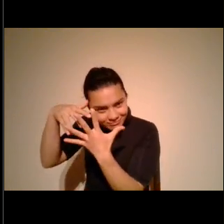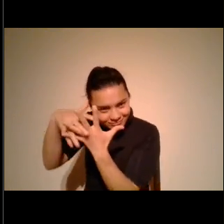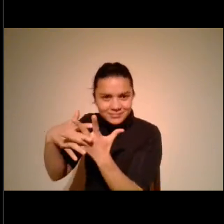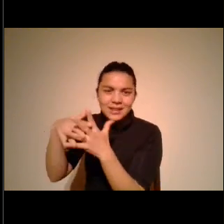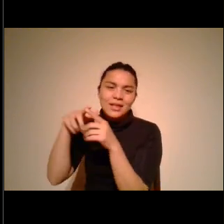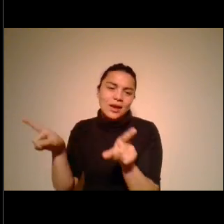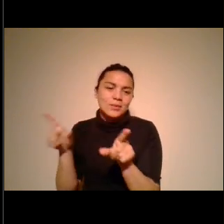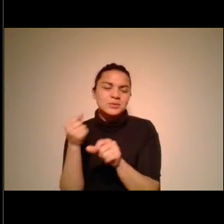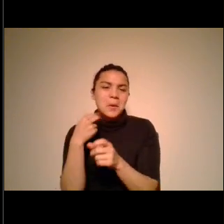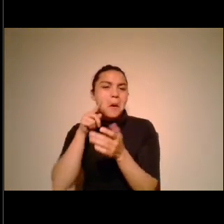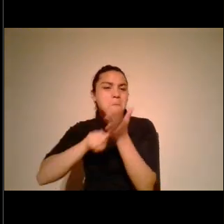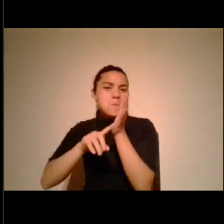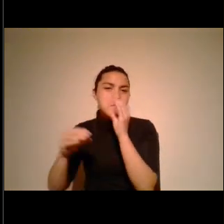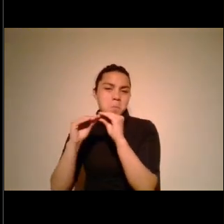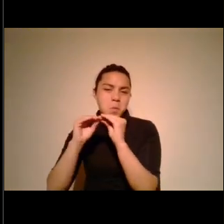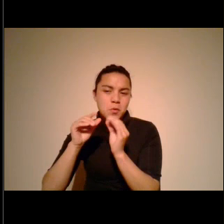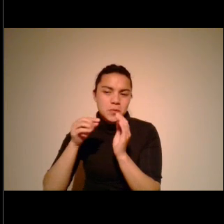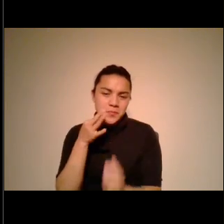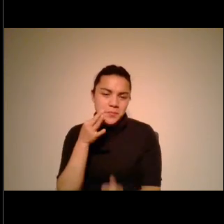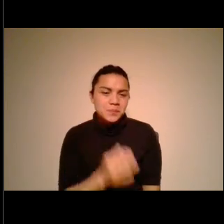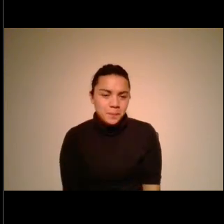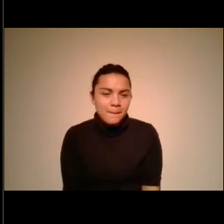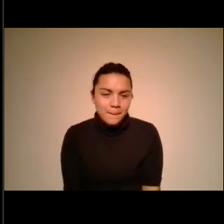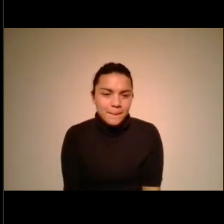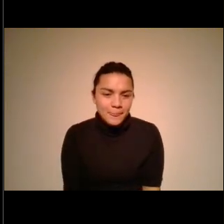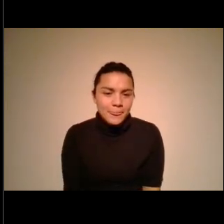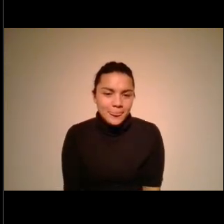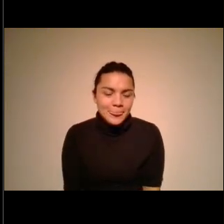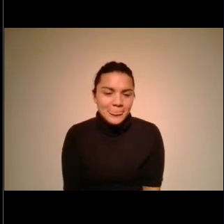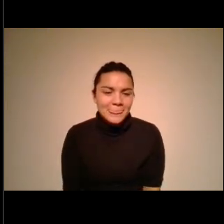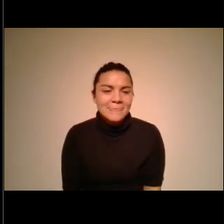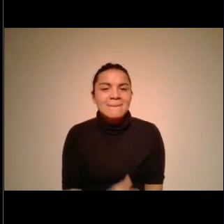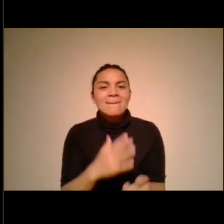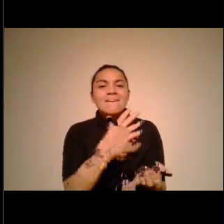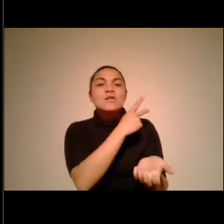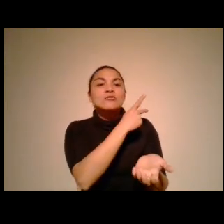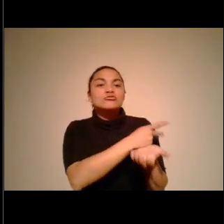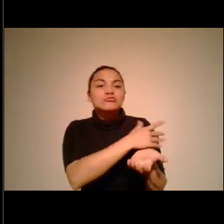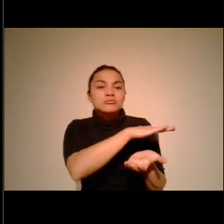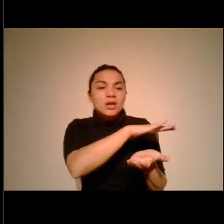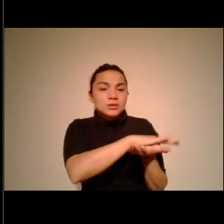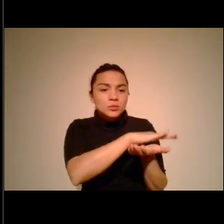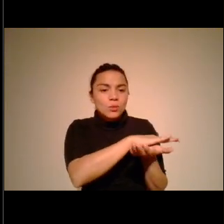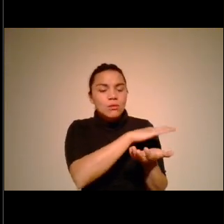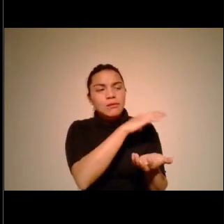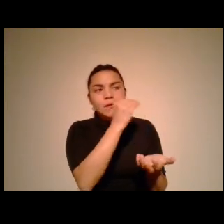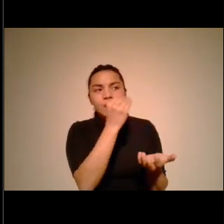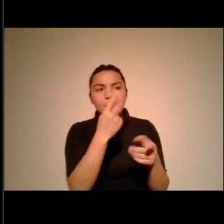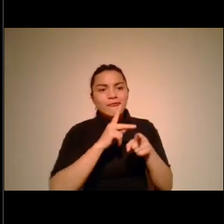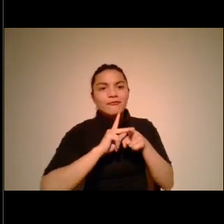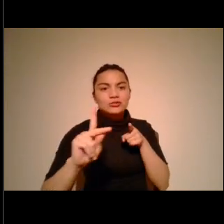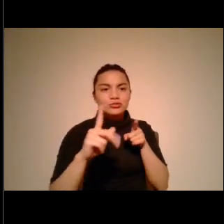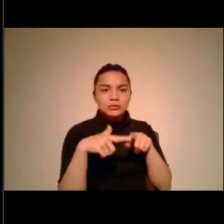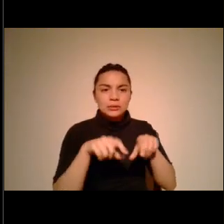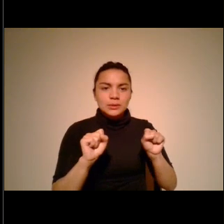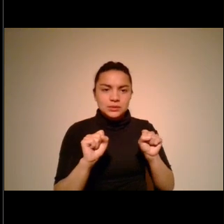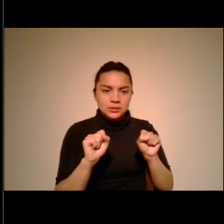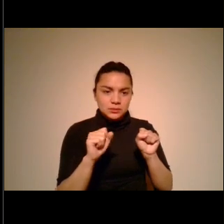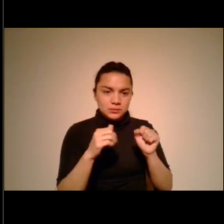Over the course of being in grad school and being in sort of professional linguistics, I have had